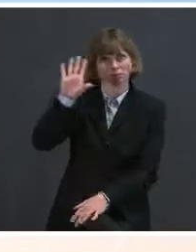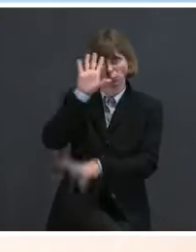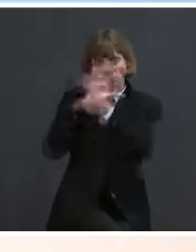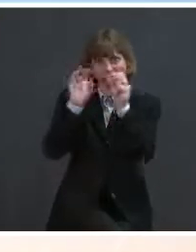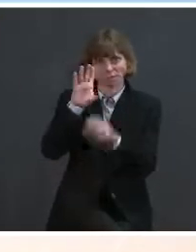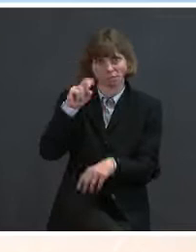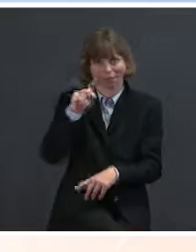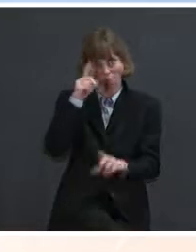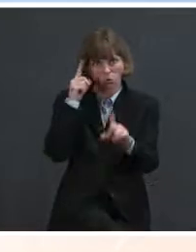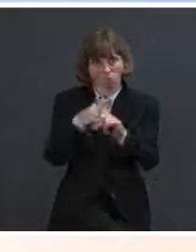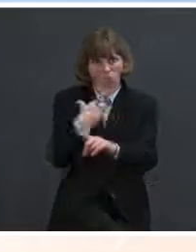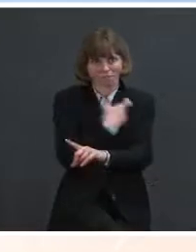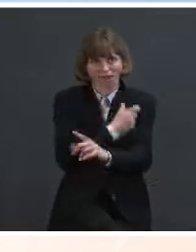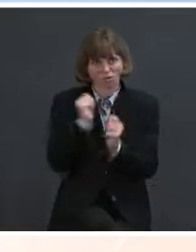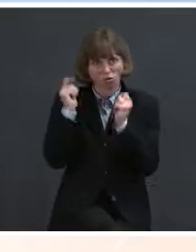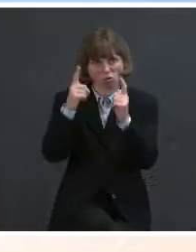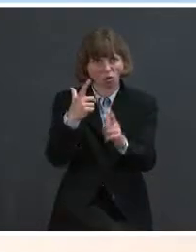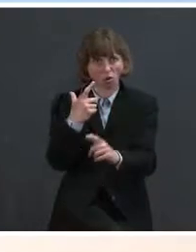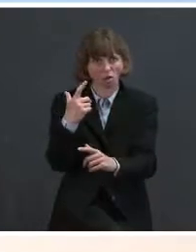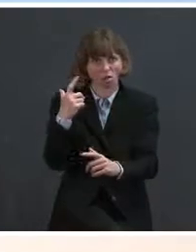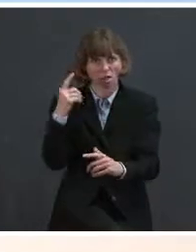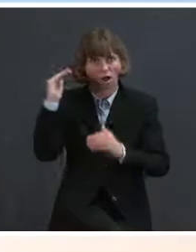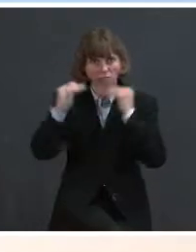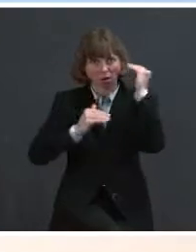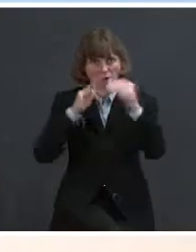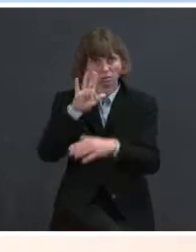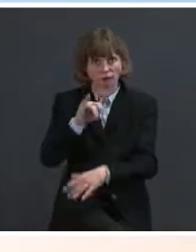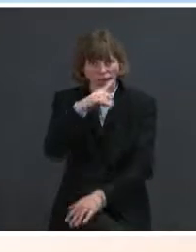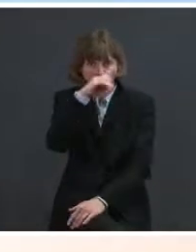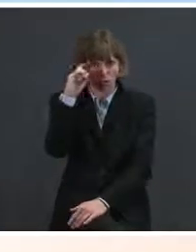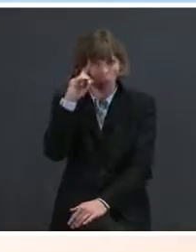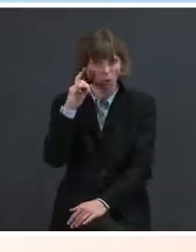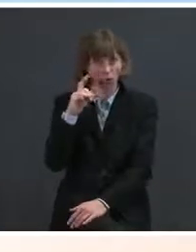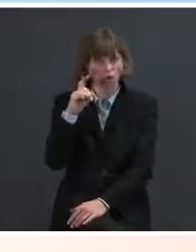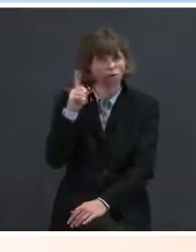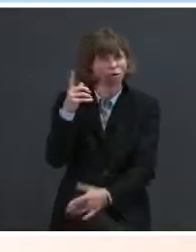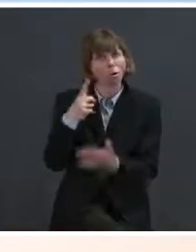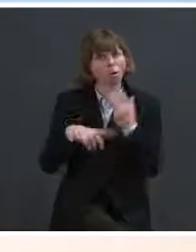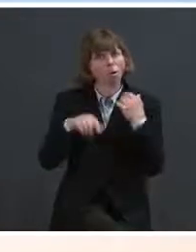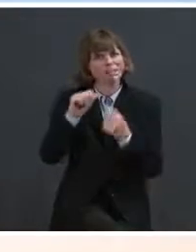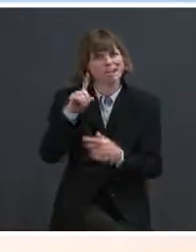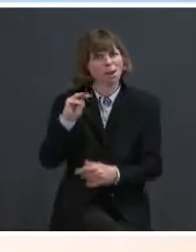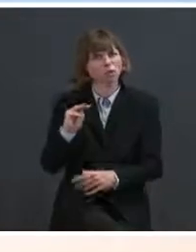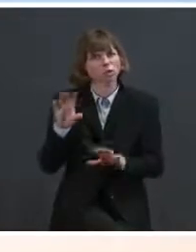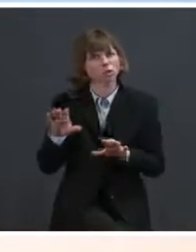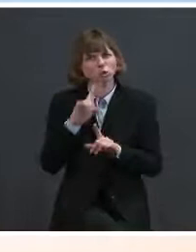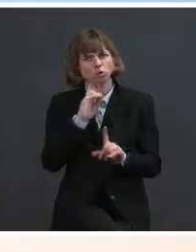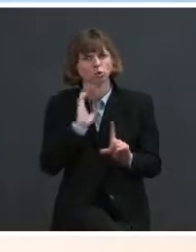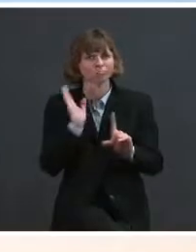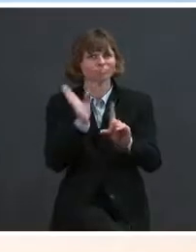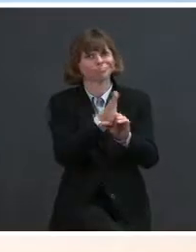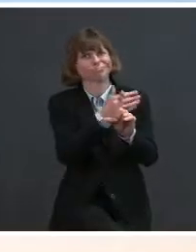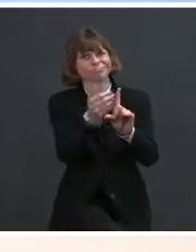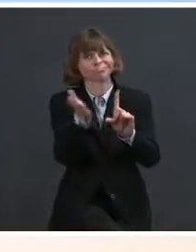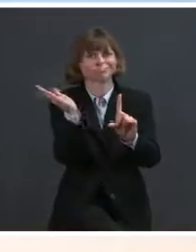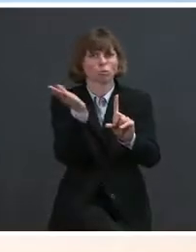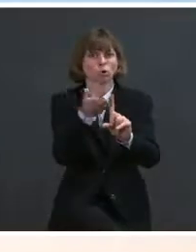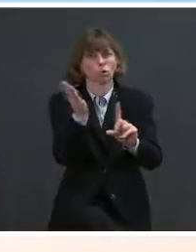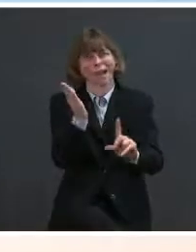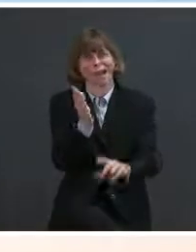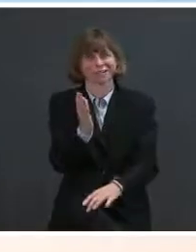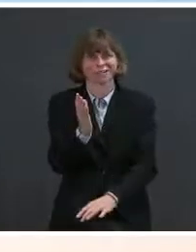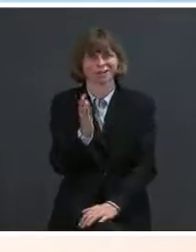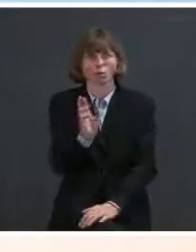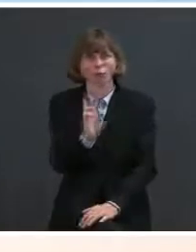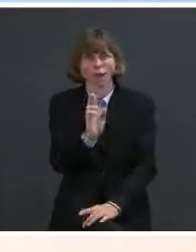guys' thought, or what is the administration doing to persuade Republicans in particular to get vaccinated? You're